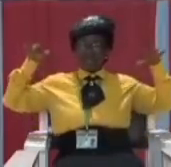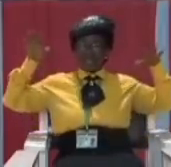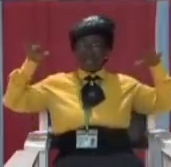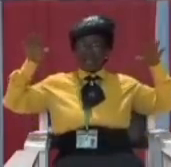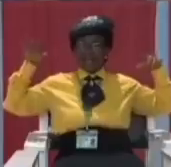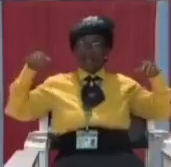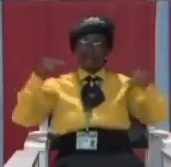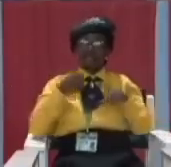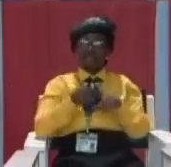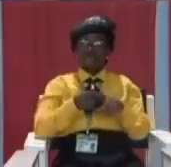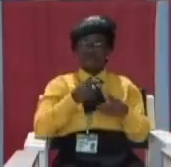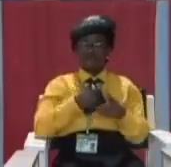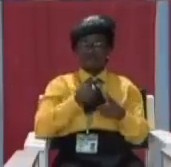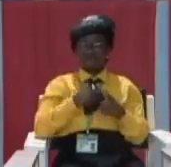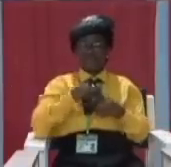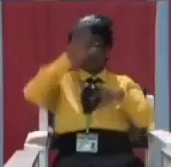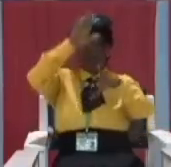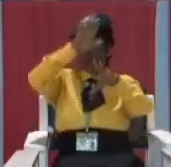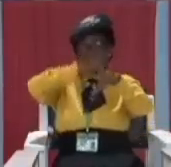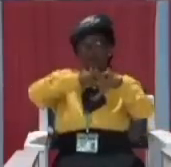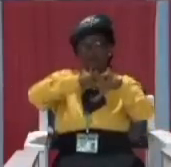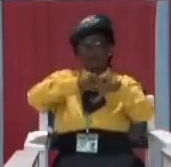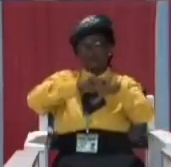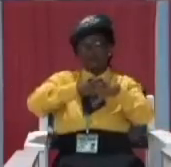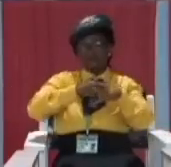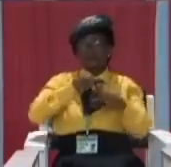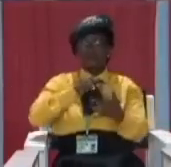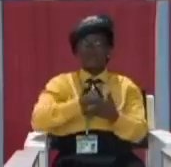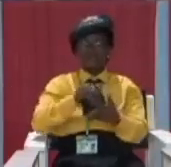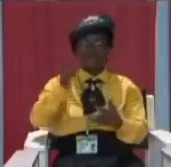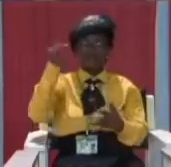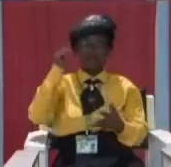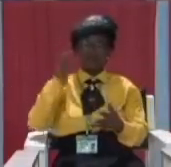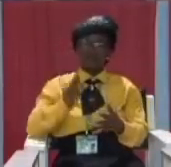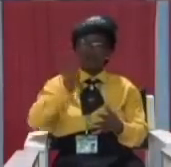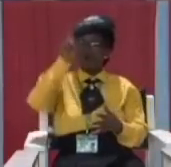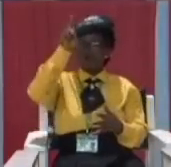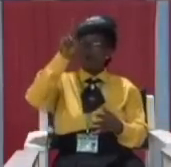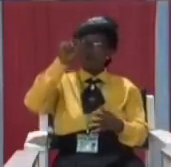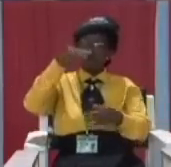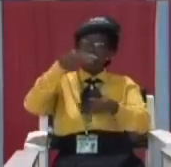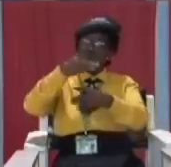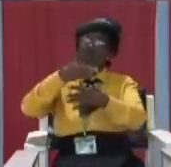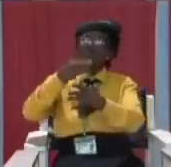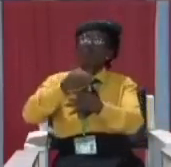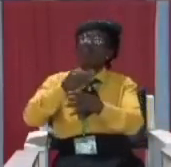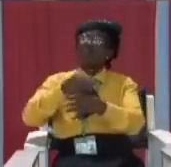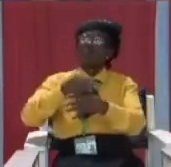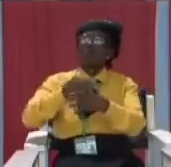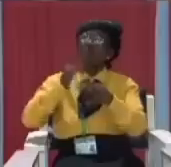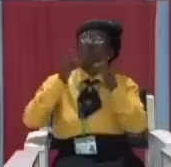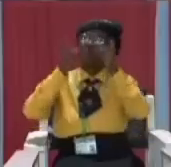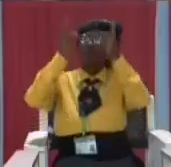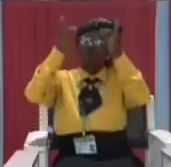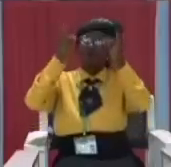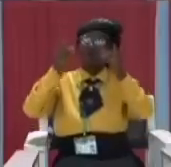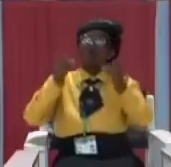And from then on, it was upward ever, downward never.